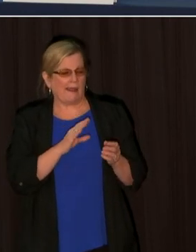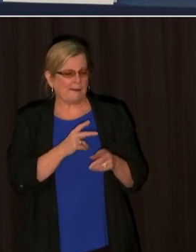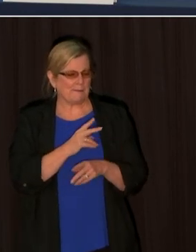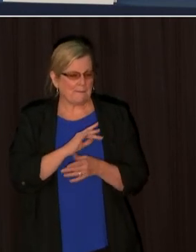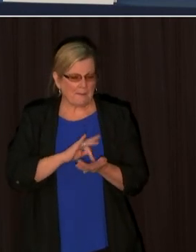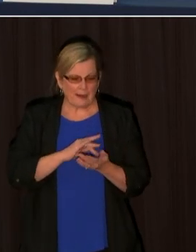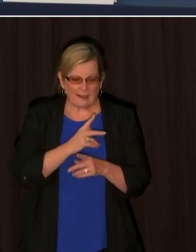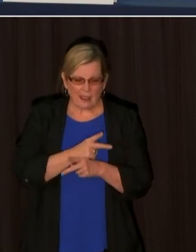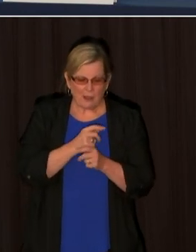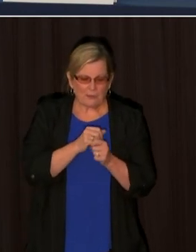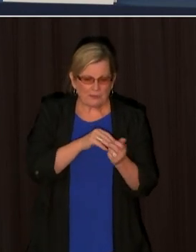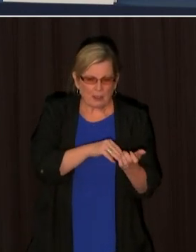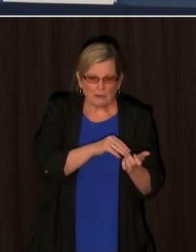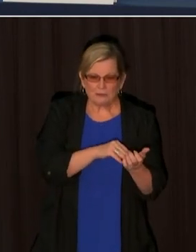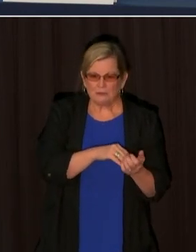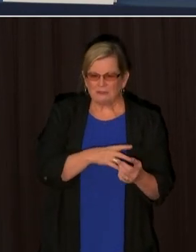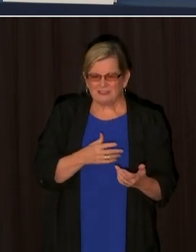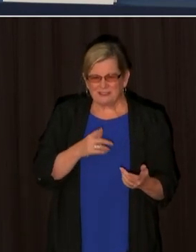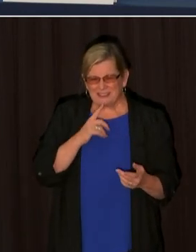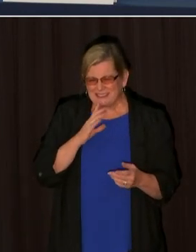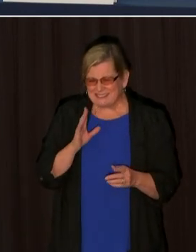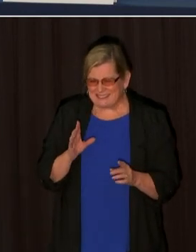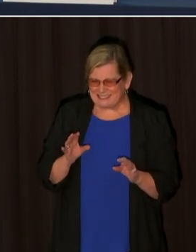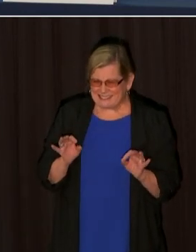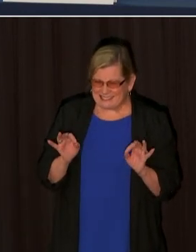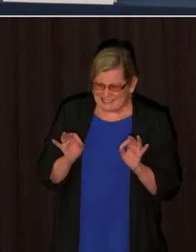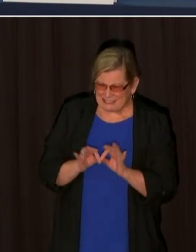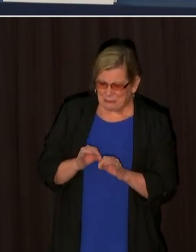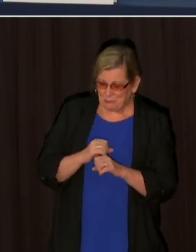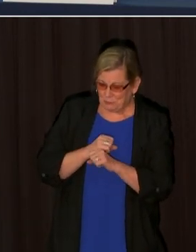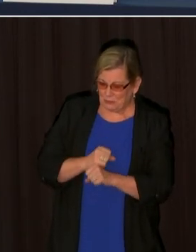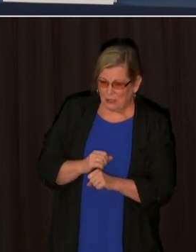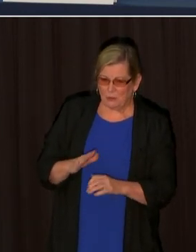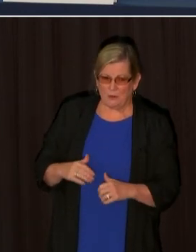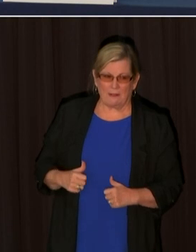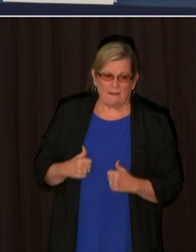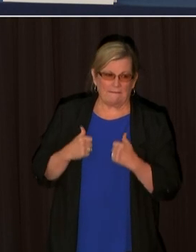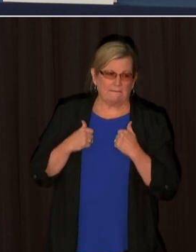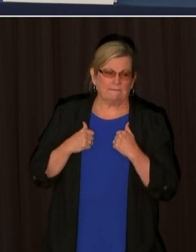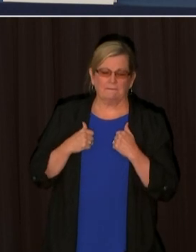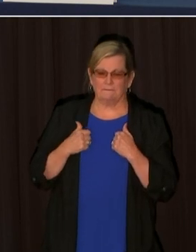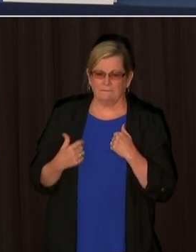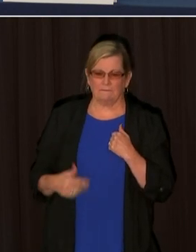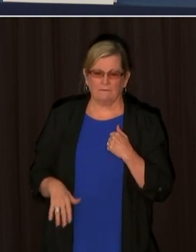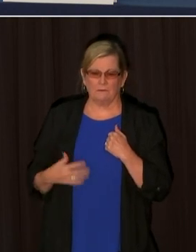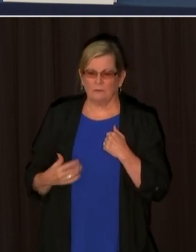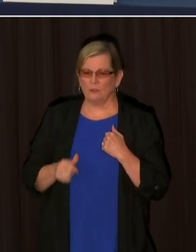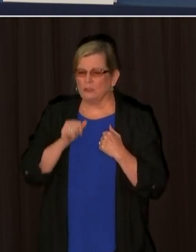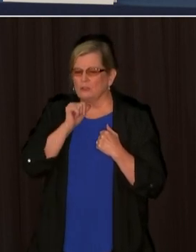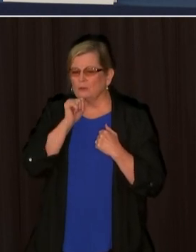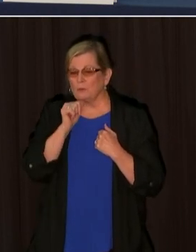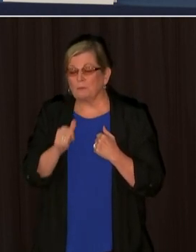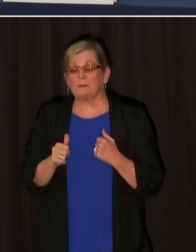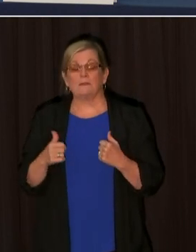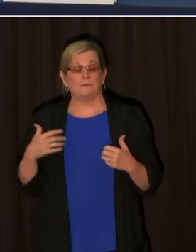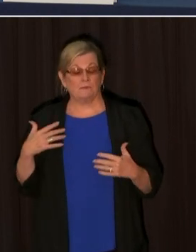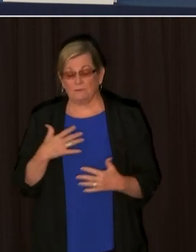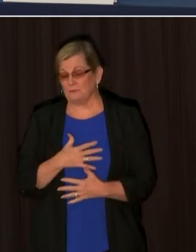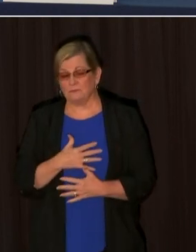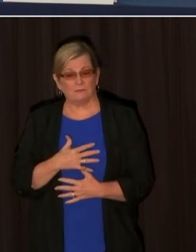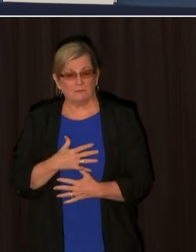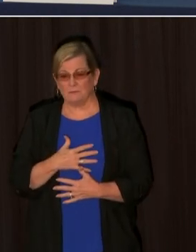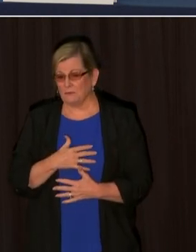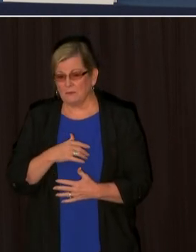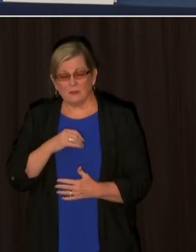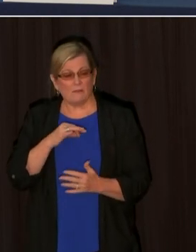preserve life. It is not appropriate or helpful for individuals to be fearful of the doctors, nurses, and